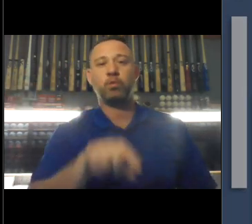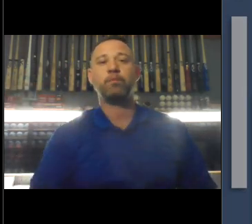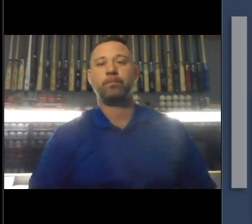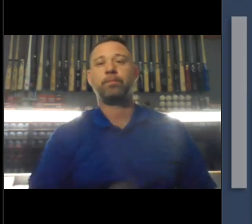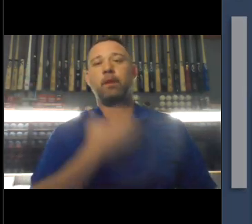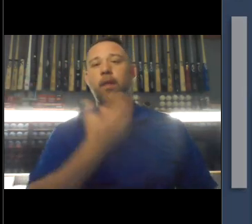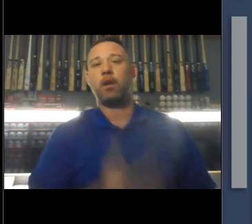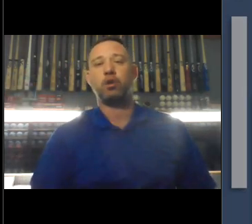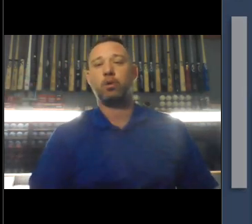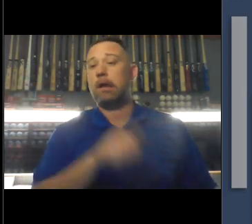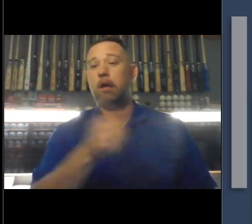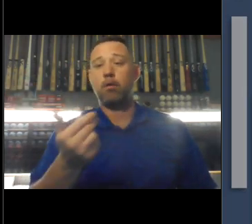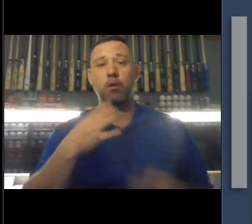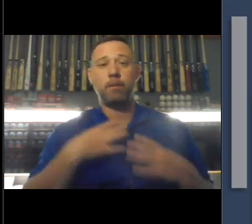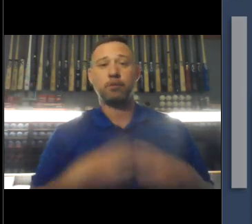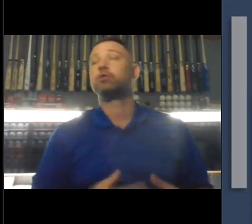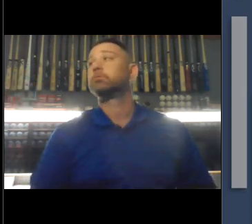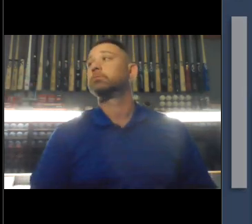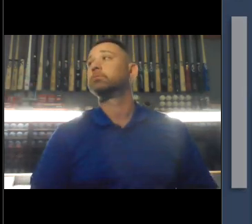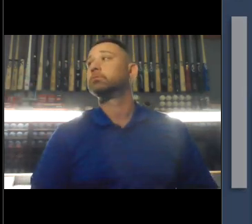Any other commissioners?